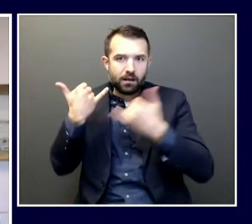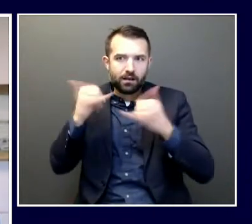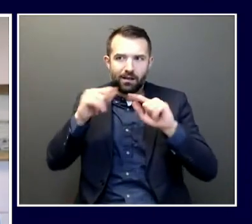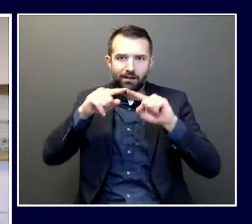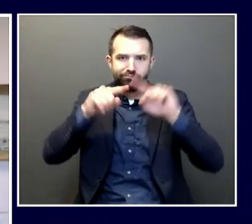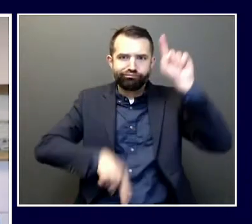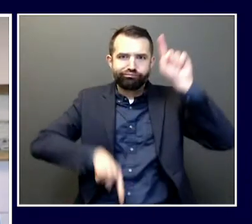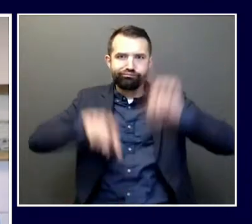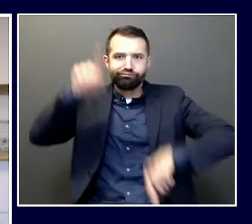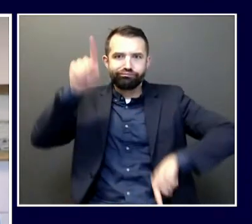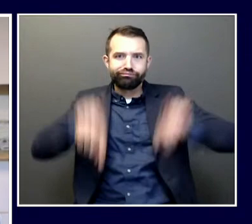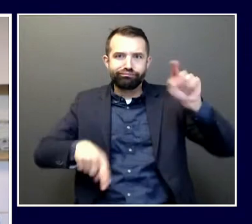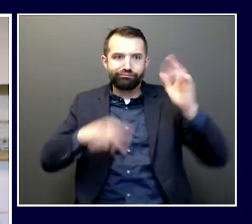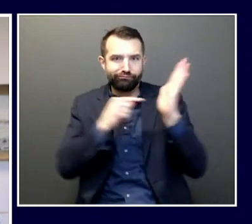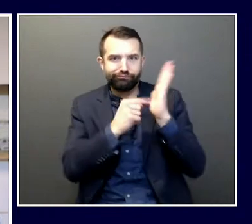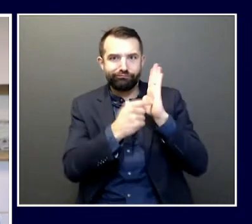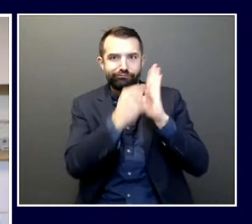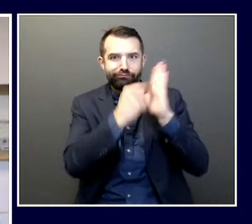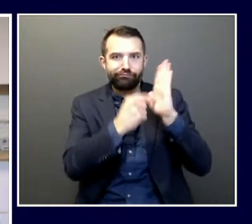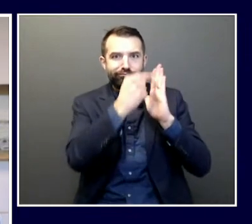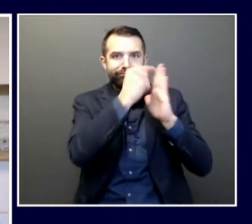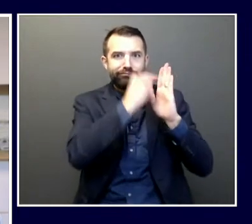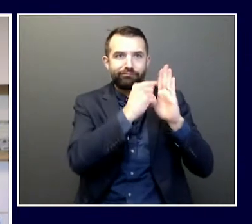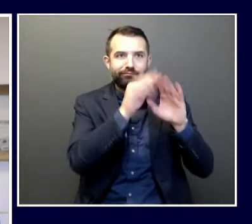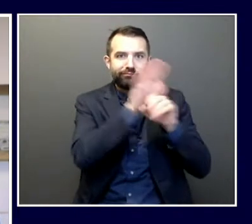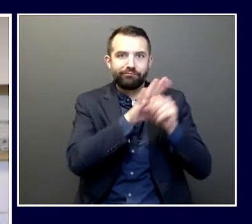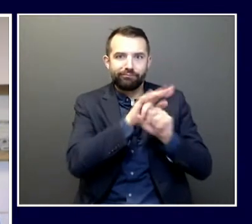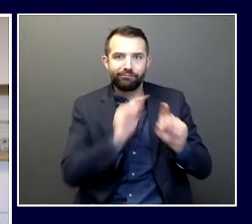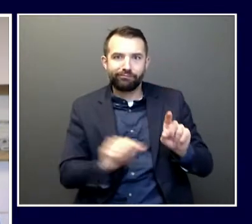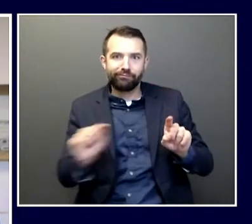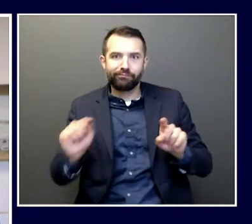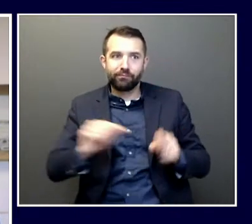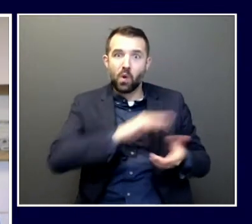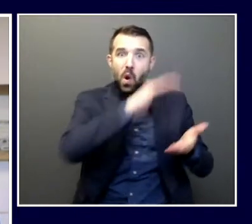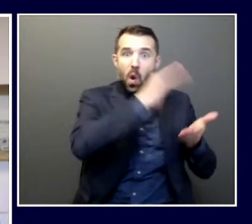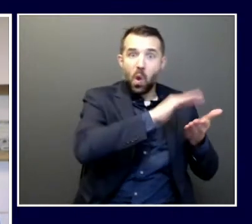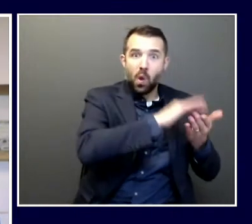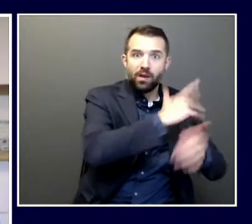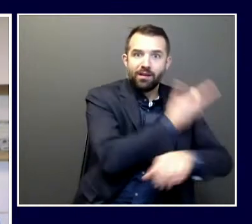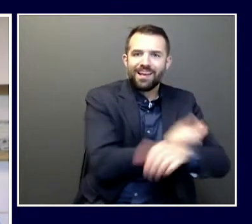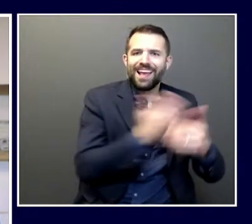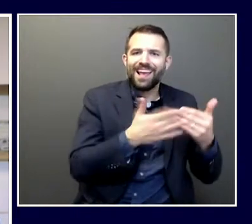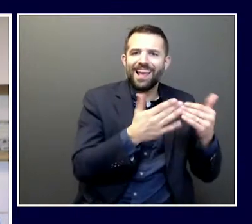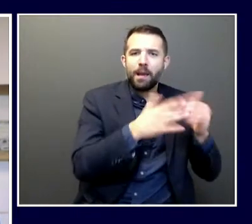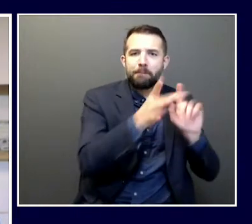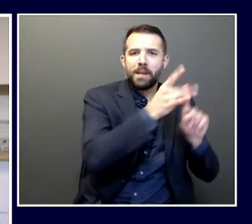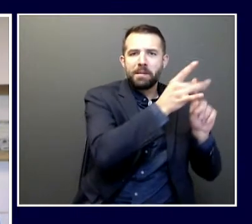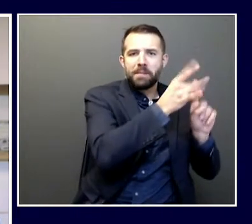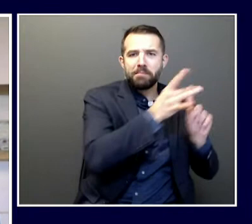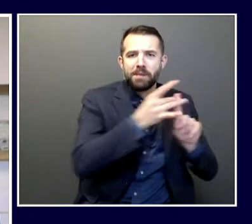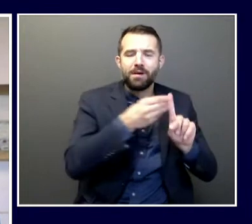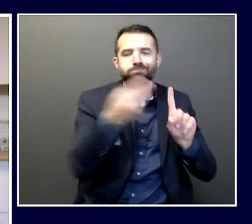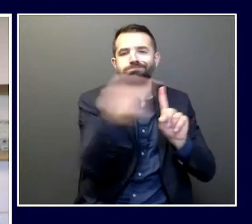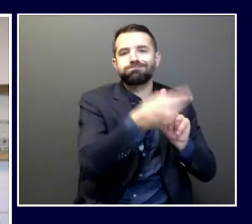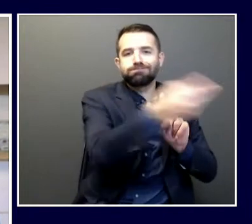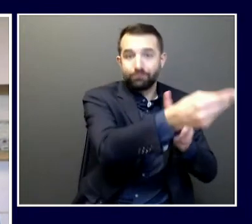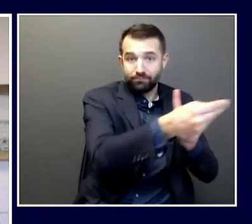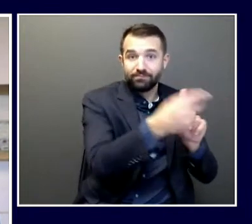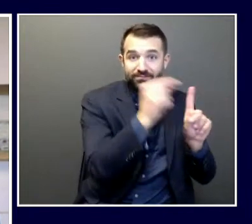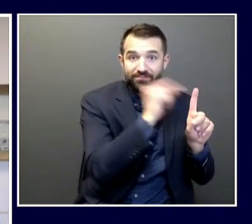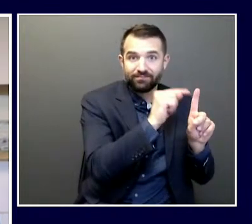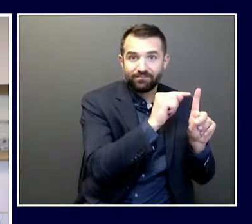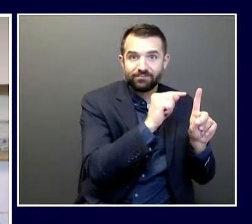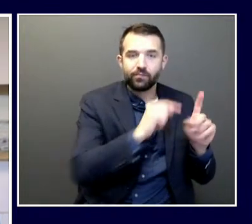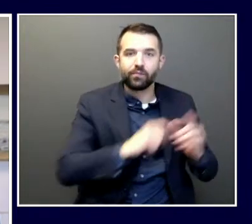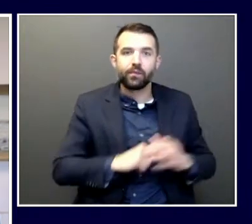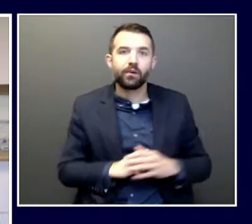pockets of unvaccinated people. Those unvaccinated pockets comprise tens of thousands of individuals